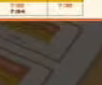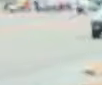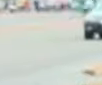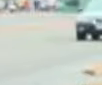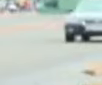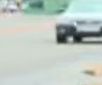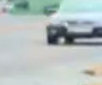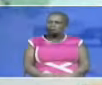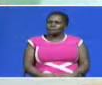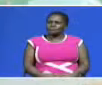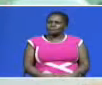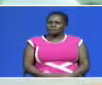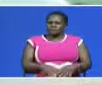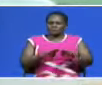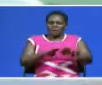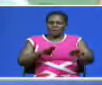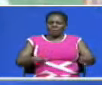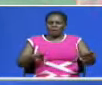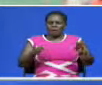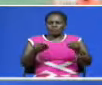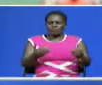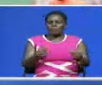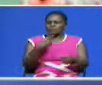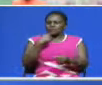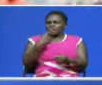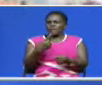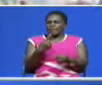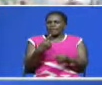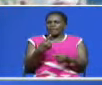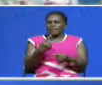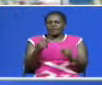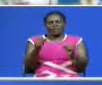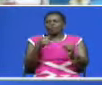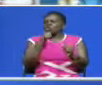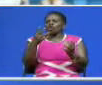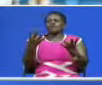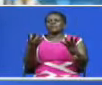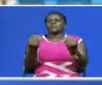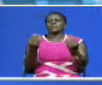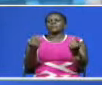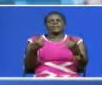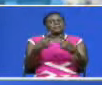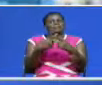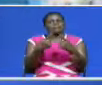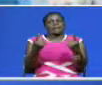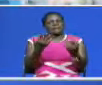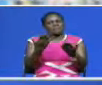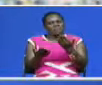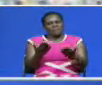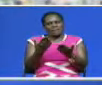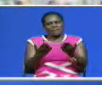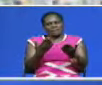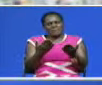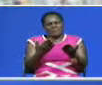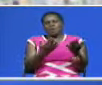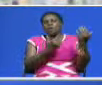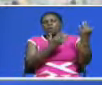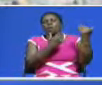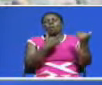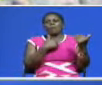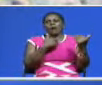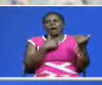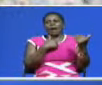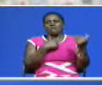evening. Decongesting the city, many have argued, may not be a walk in the park, but probably there may be light at the end of the tunnel with